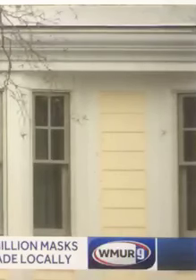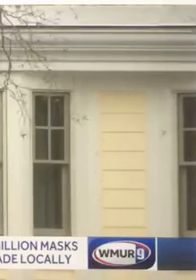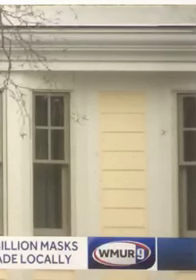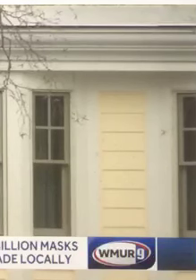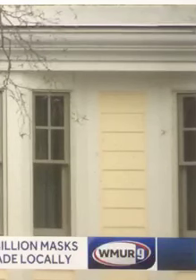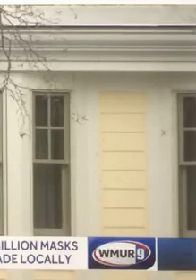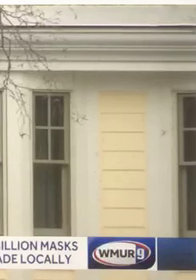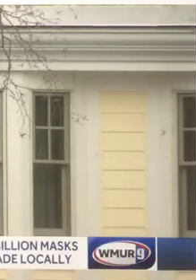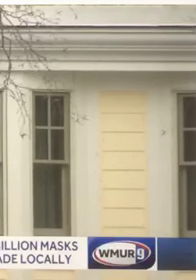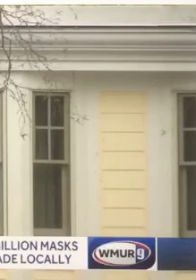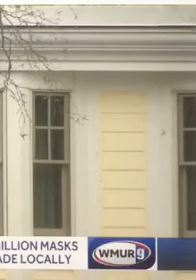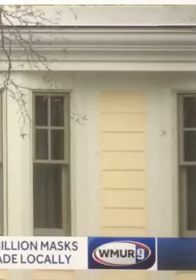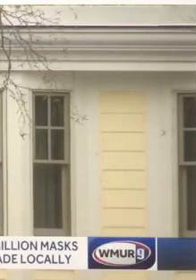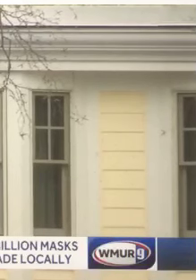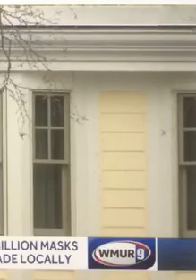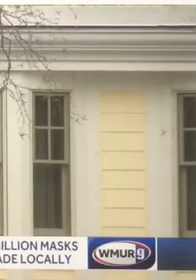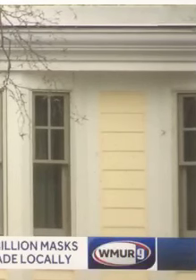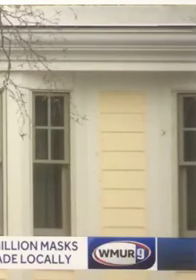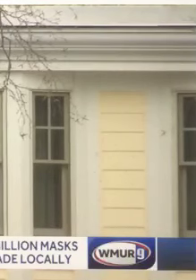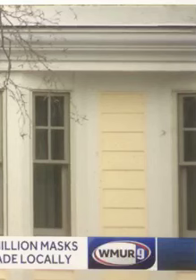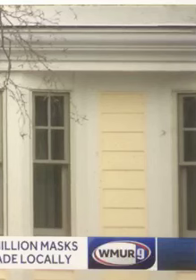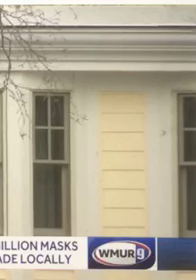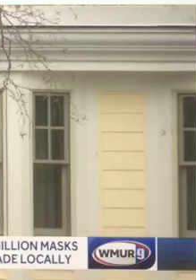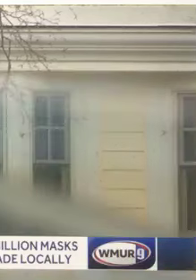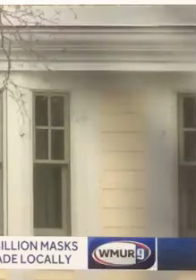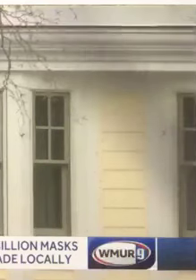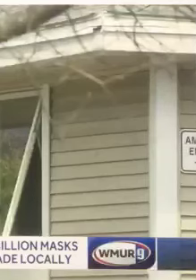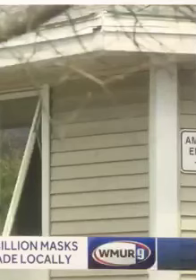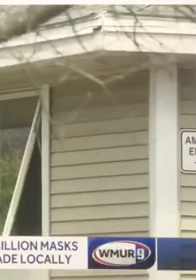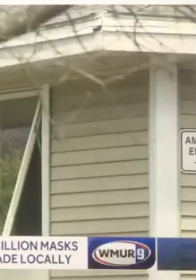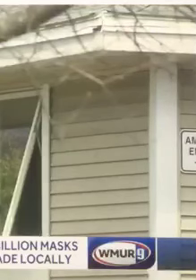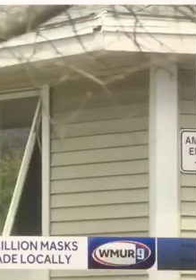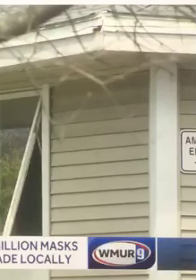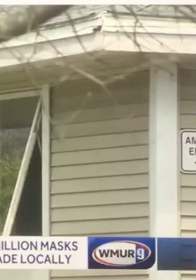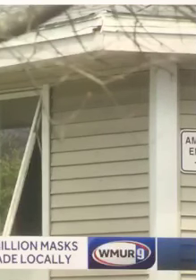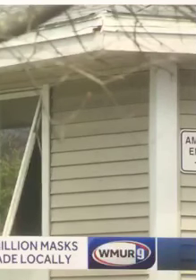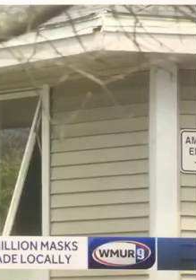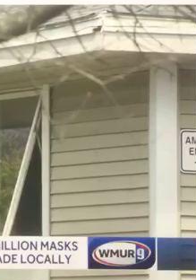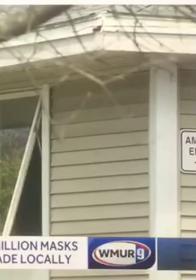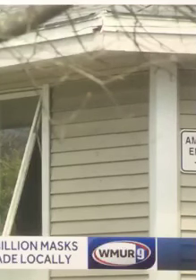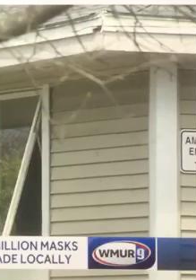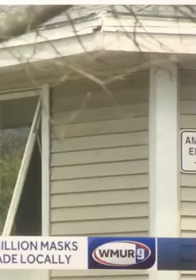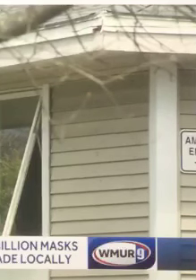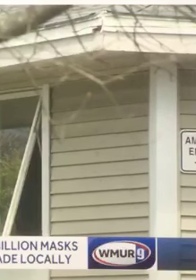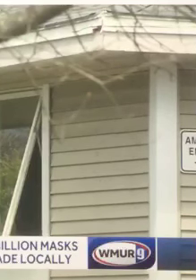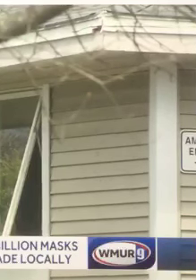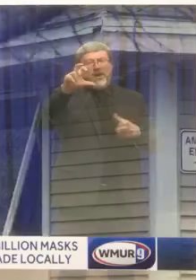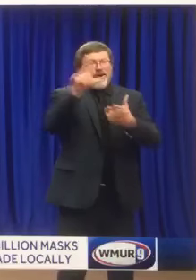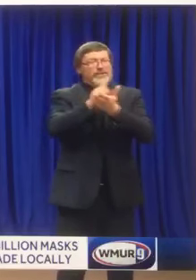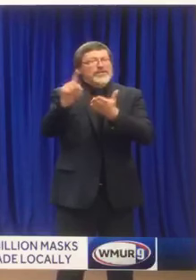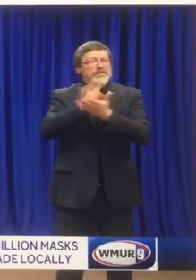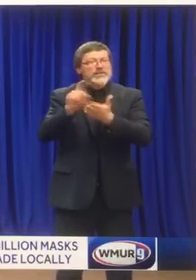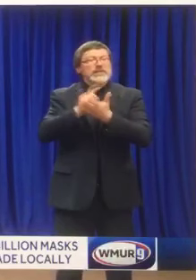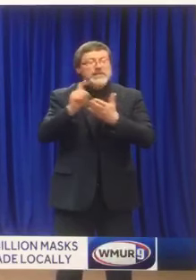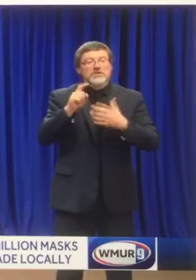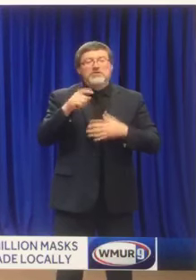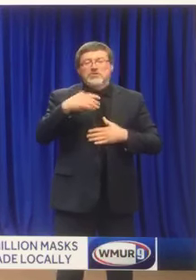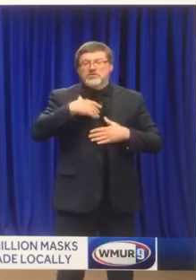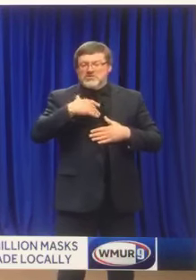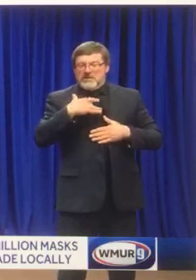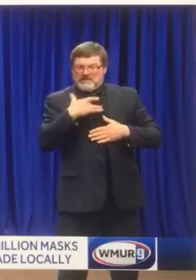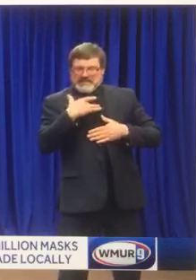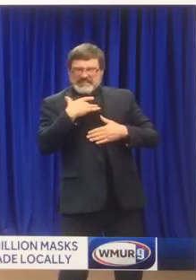for frontline workers in those facilities is now going out to more than 22,000 employees statewide. Since its launch, more